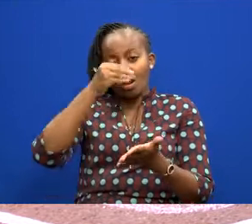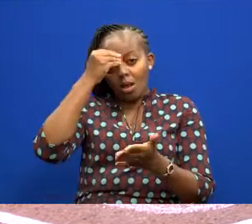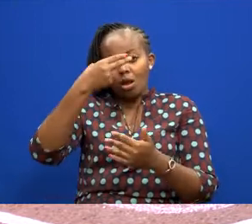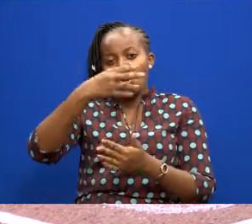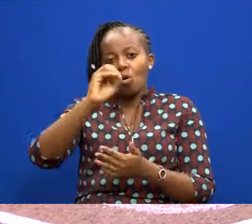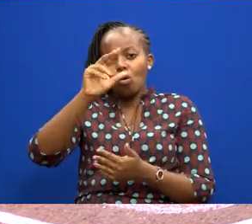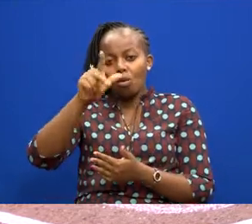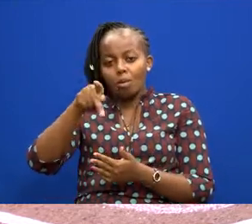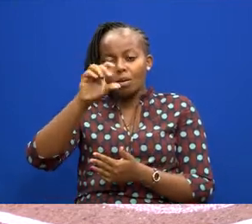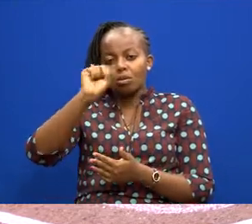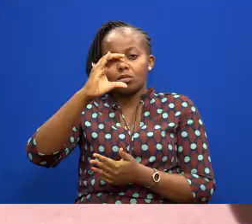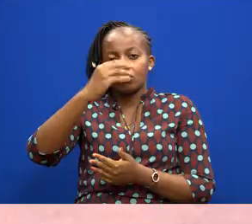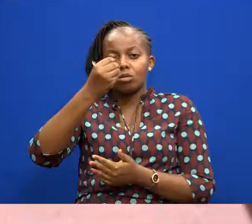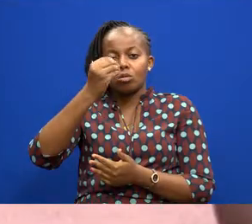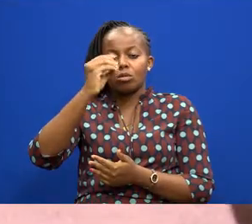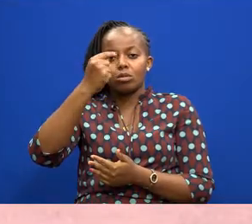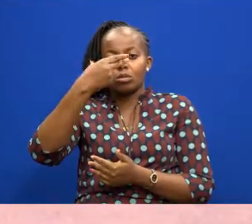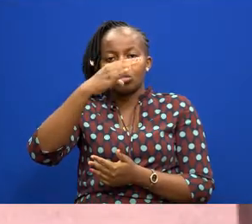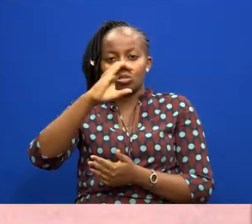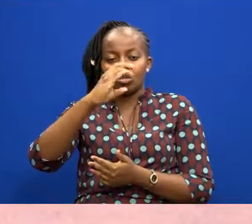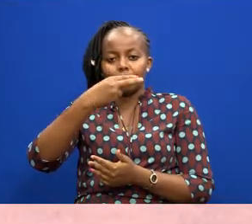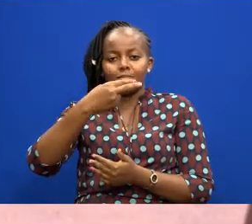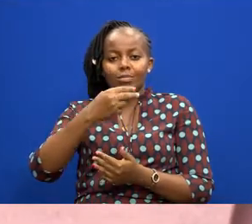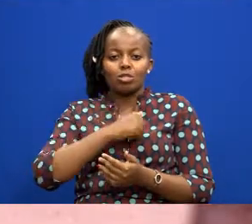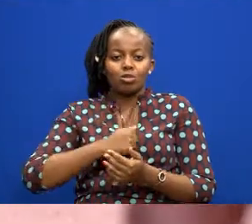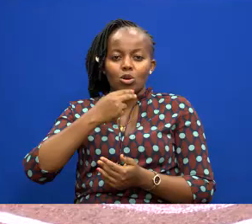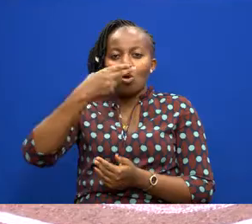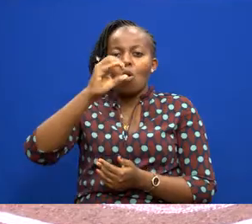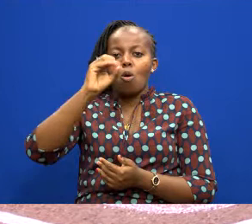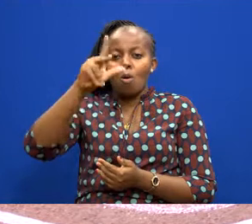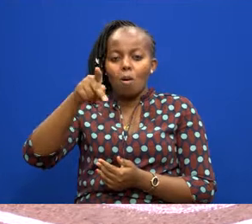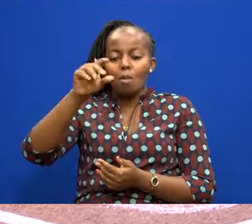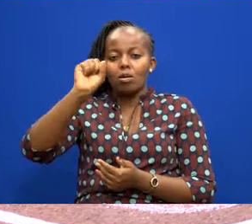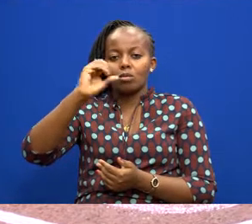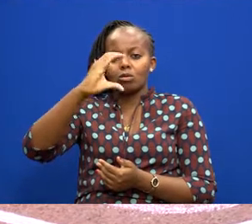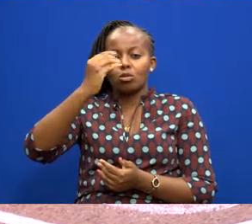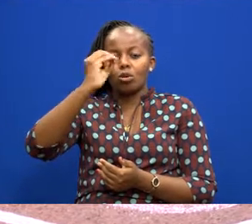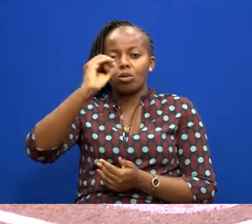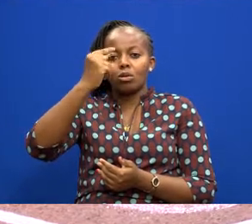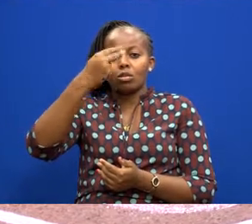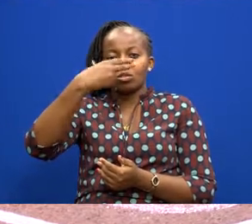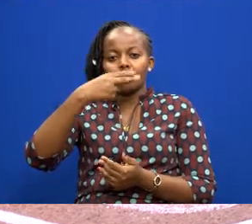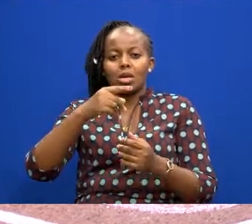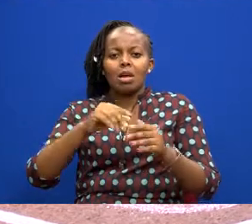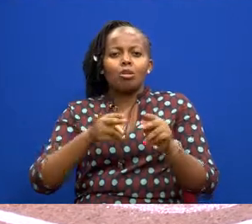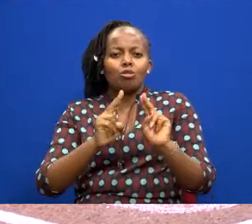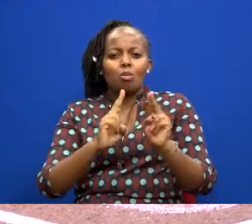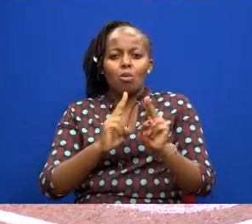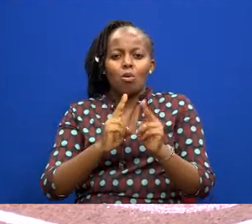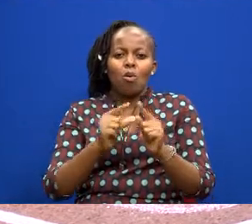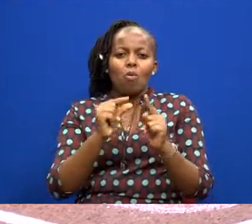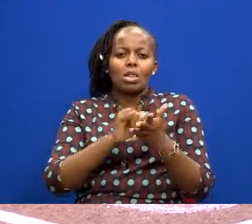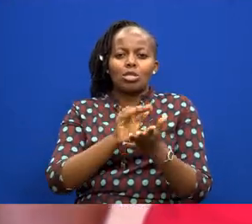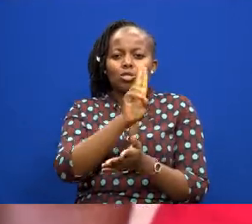about hopscotch. Hopscotch kwa lugha ya mtaa inajulikana pia kama katolo. Unajua katolo? Unajua